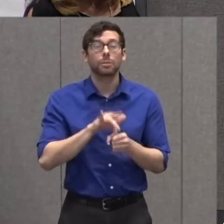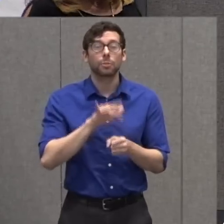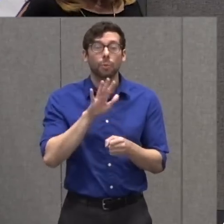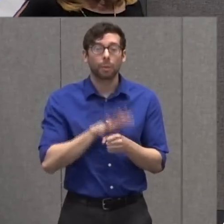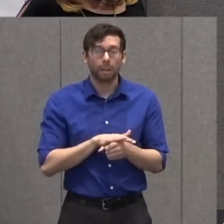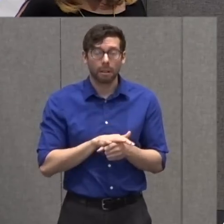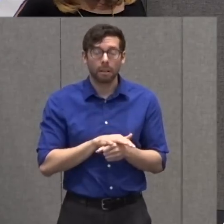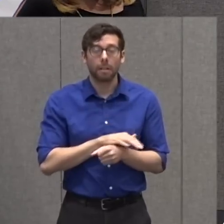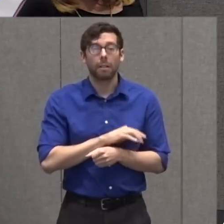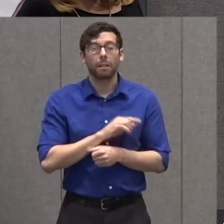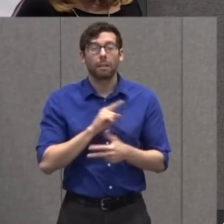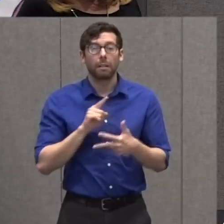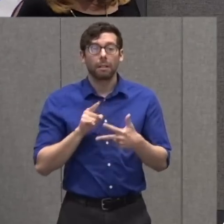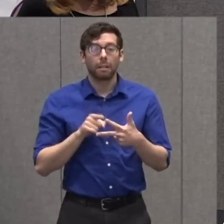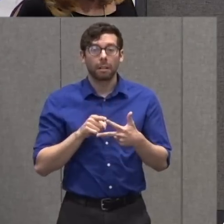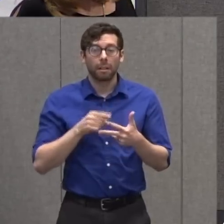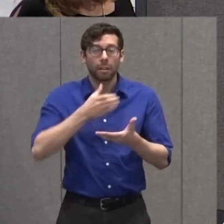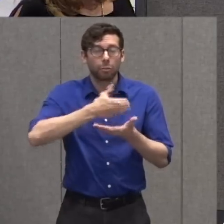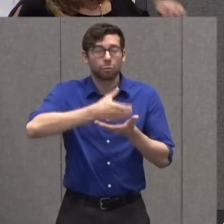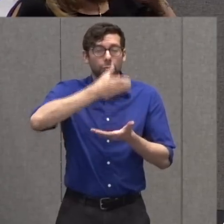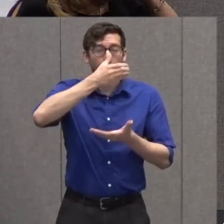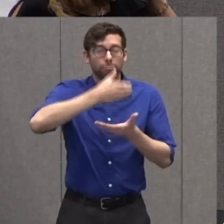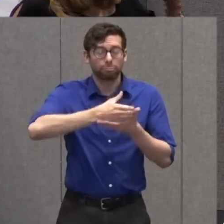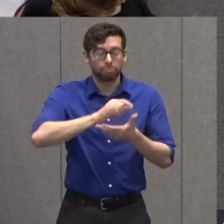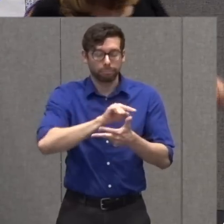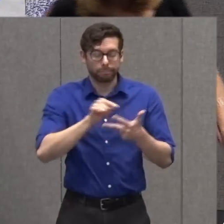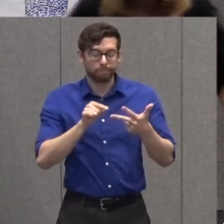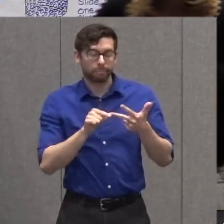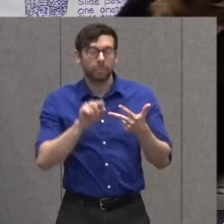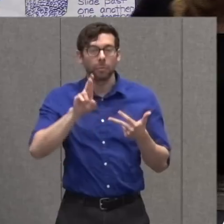jar, and some raisins.